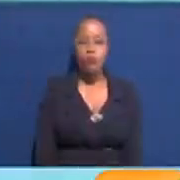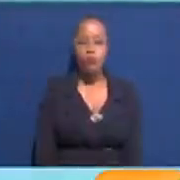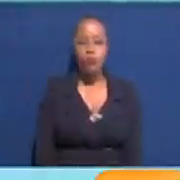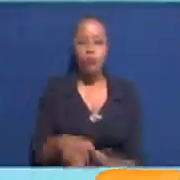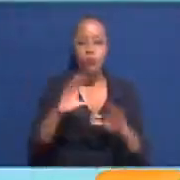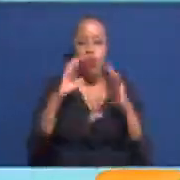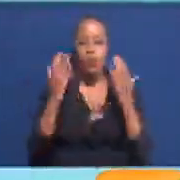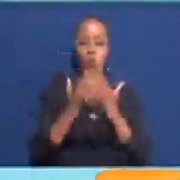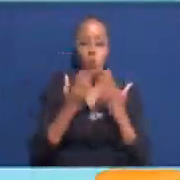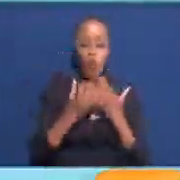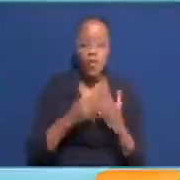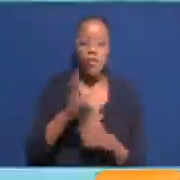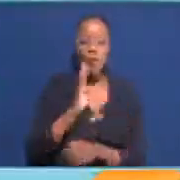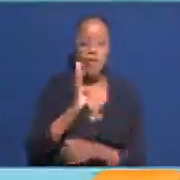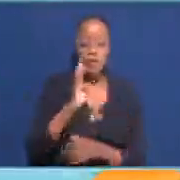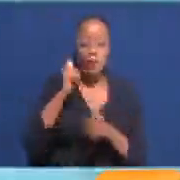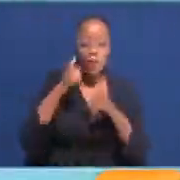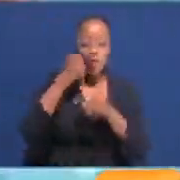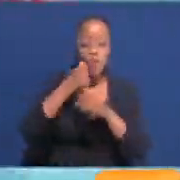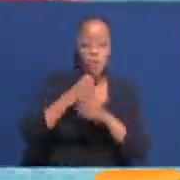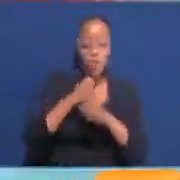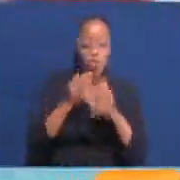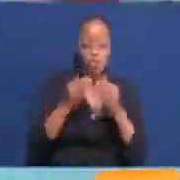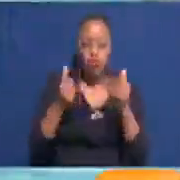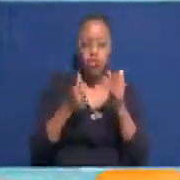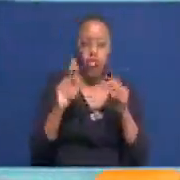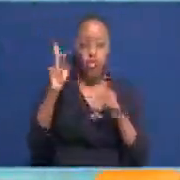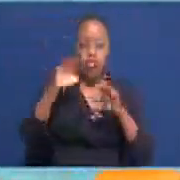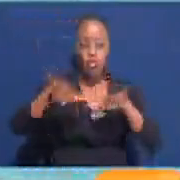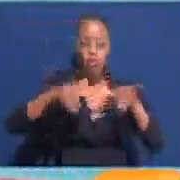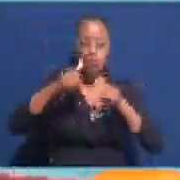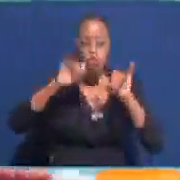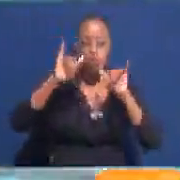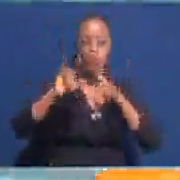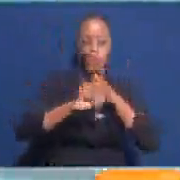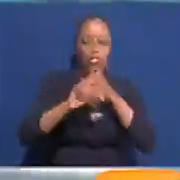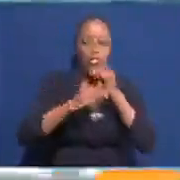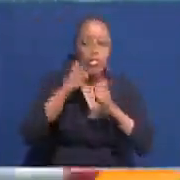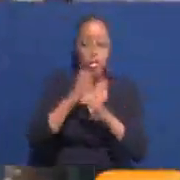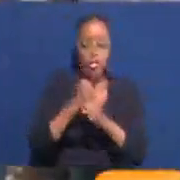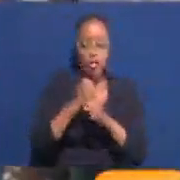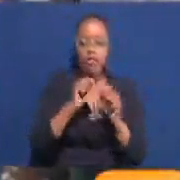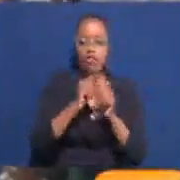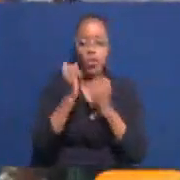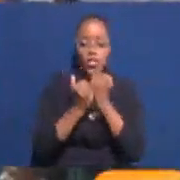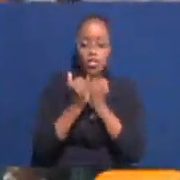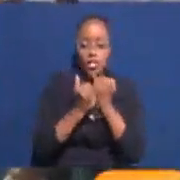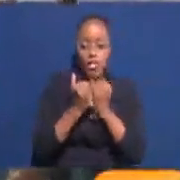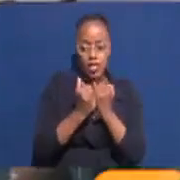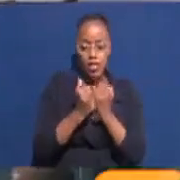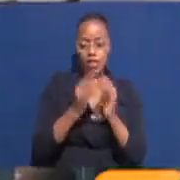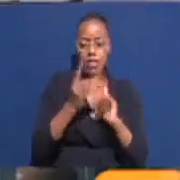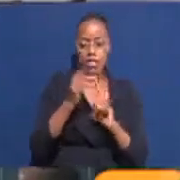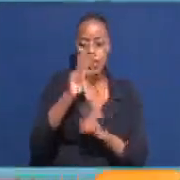World Aquatics formed the Stabilization Committee to unlock the deadlock in Kenya swimming that has lasted for 6 years. On Saturday, June 24th,